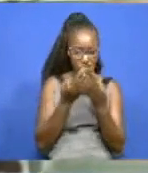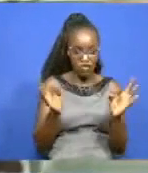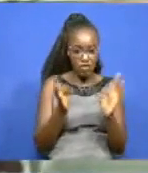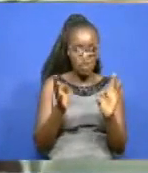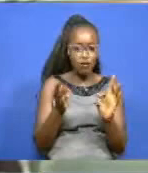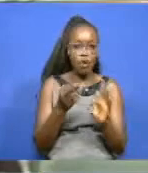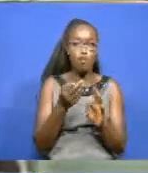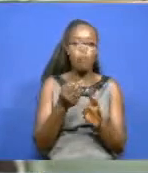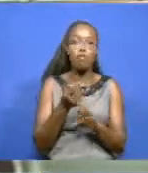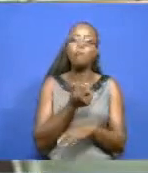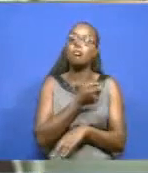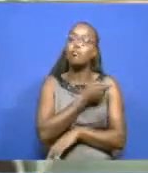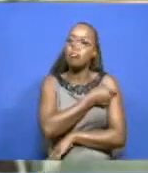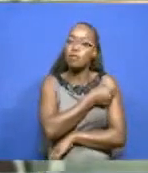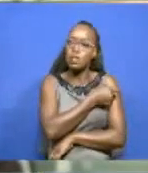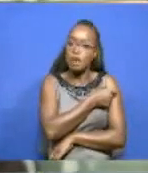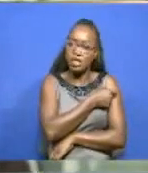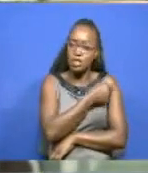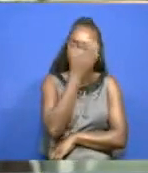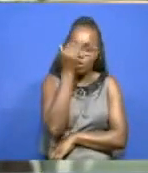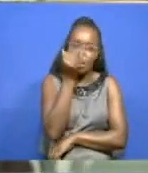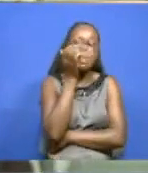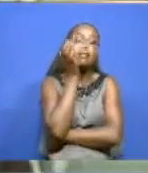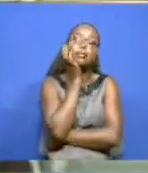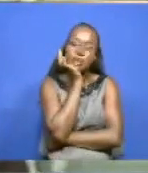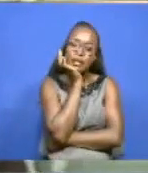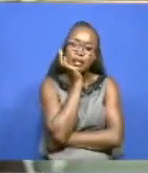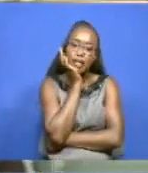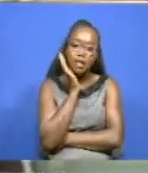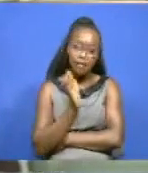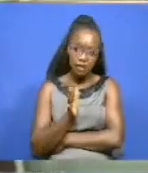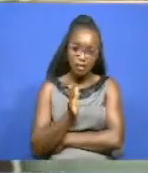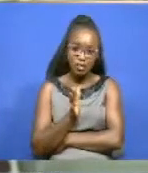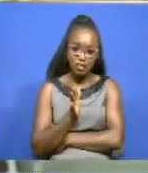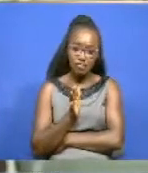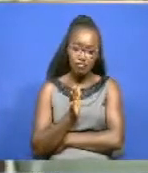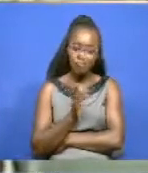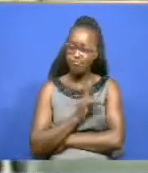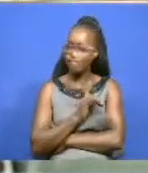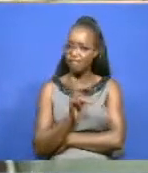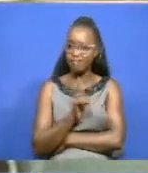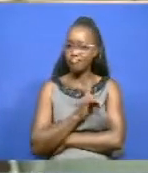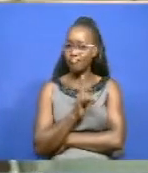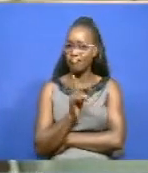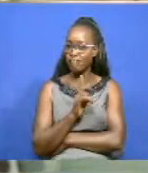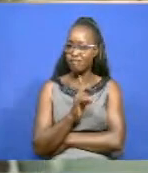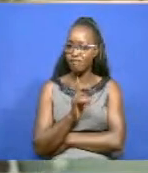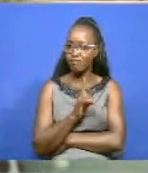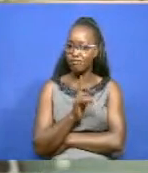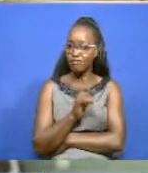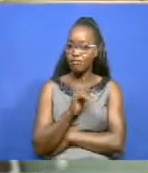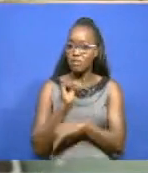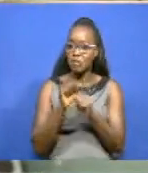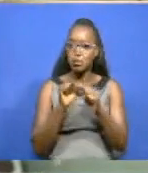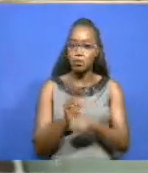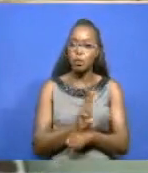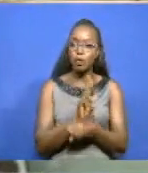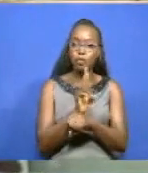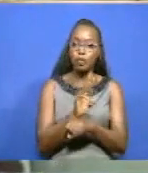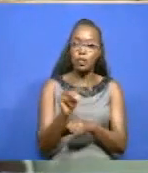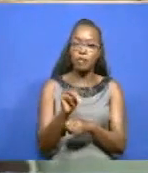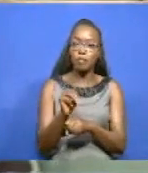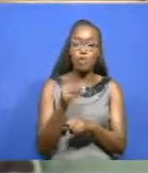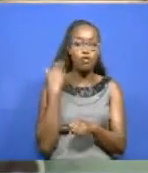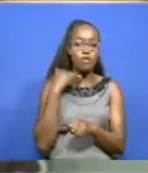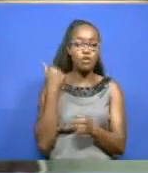drugs because idlers drug users can be used to do